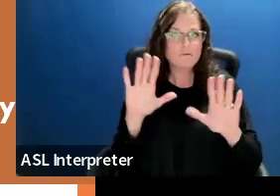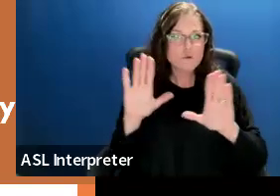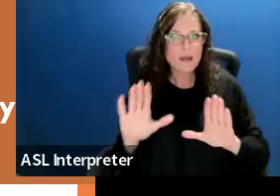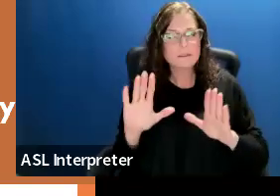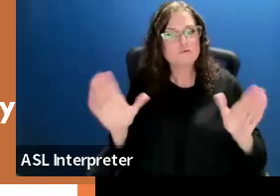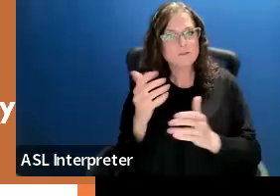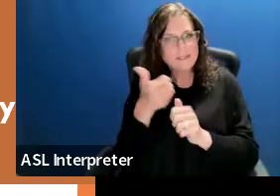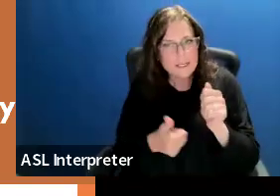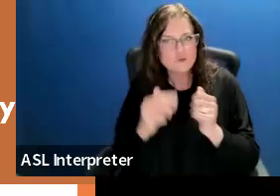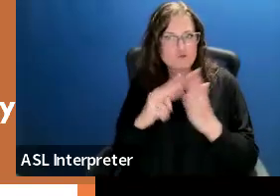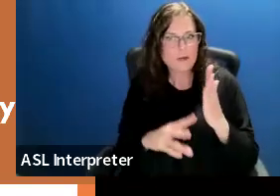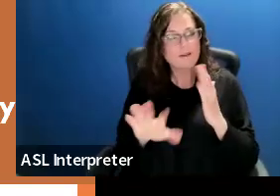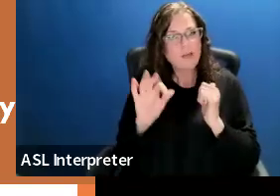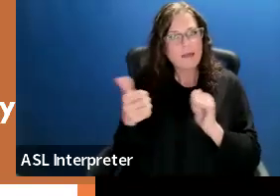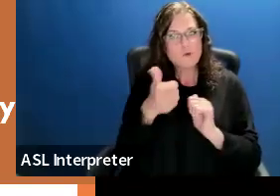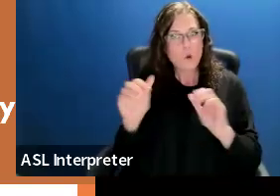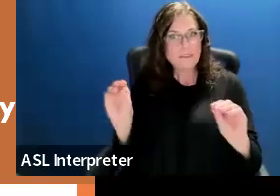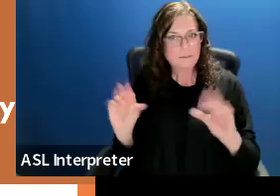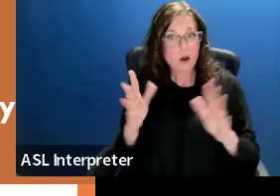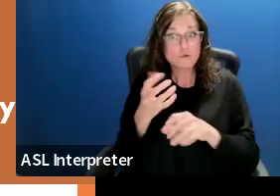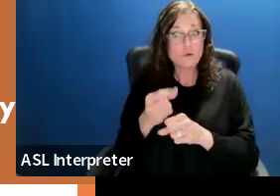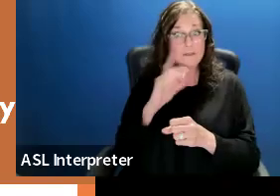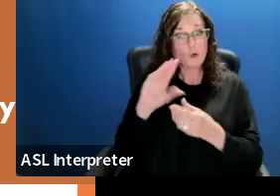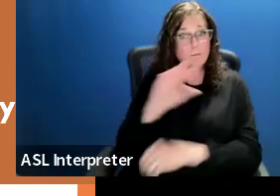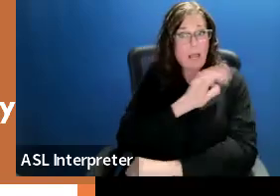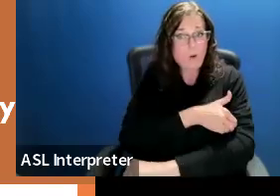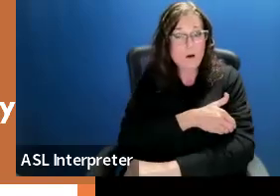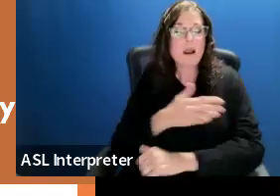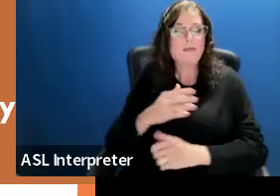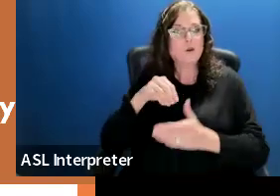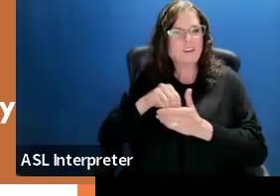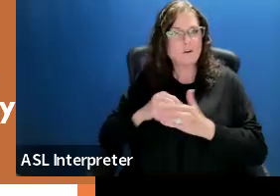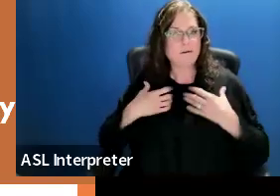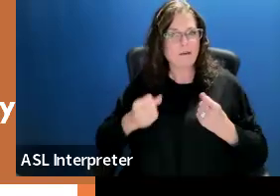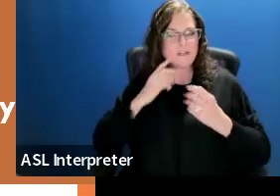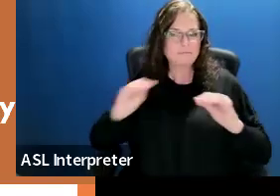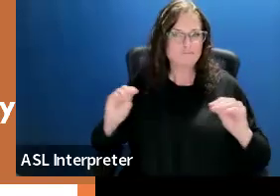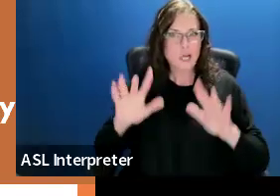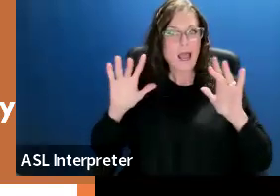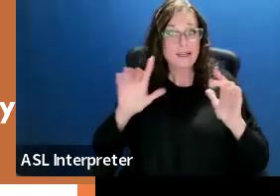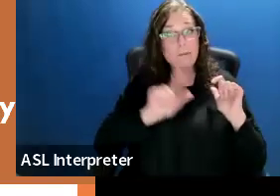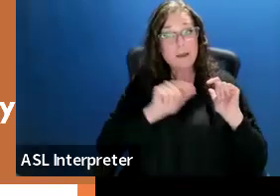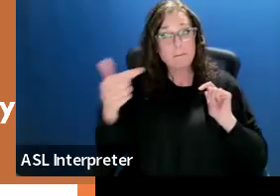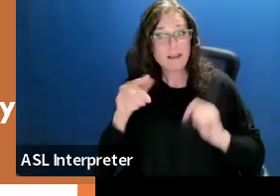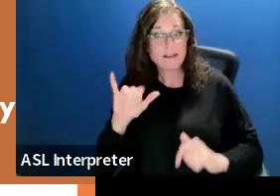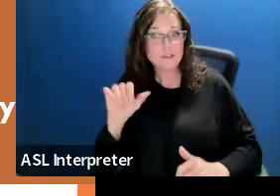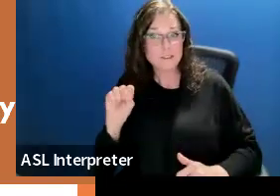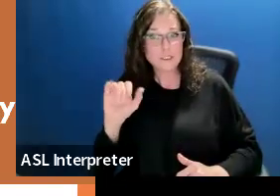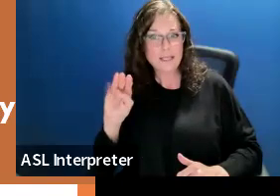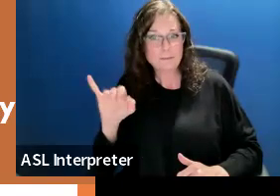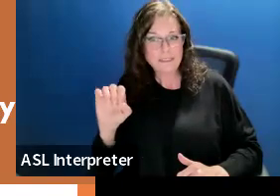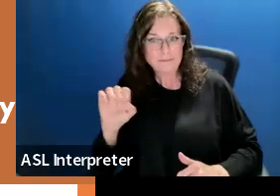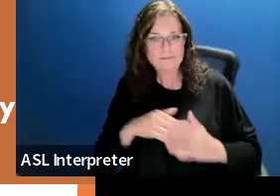every reader to find their own spark, trust their power, and let their inner confidence shine. And I will pass it over to Jasmine.